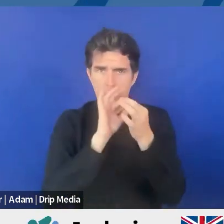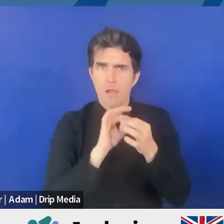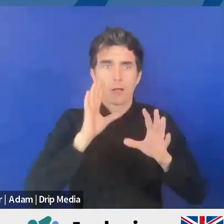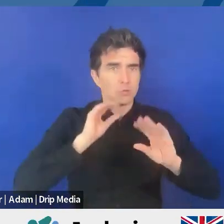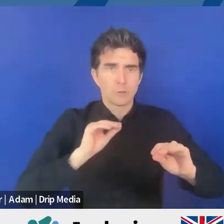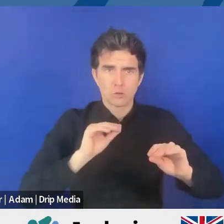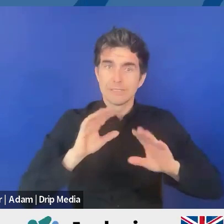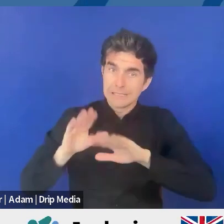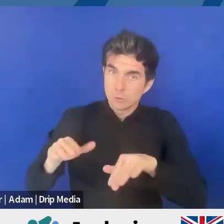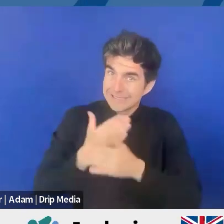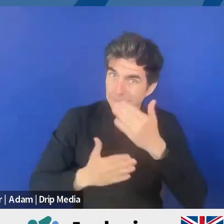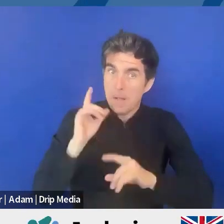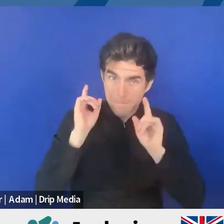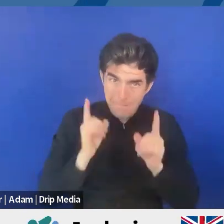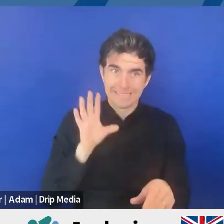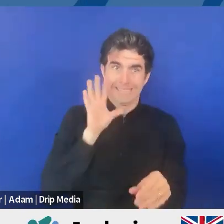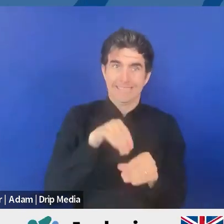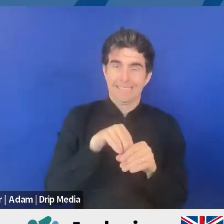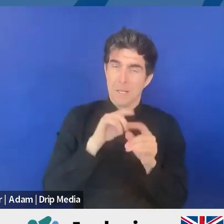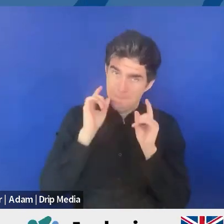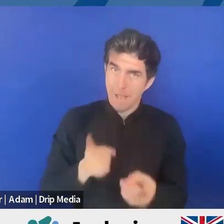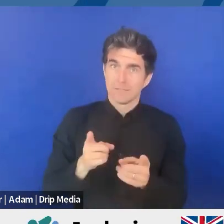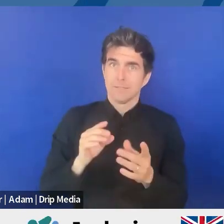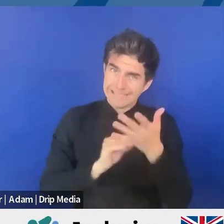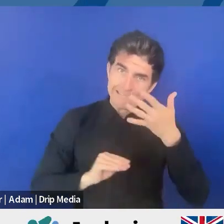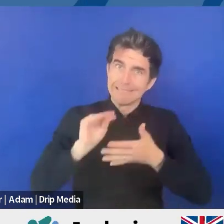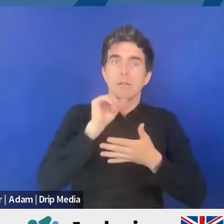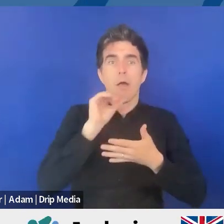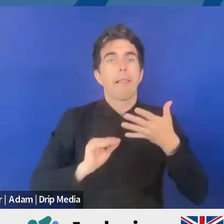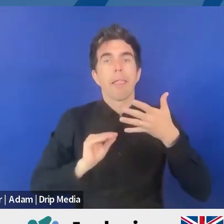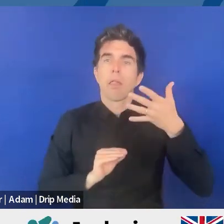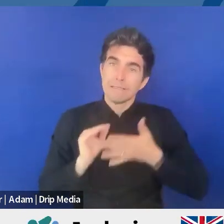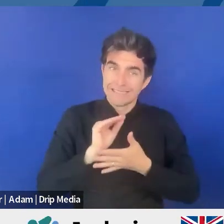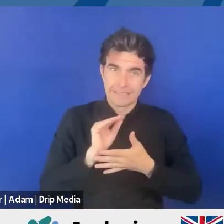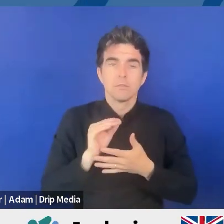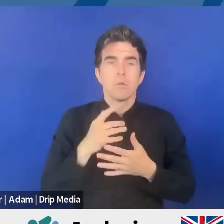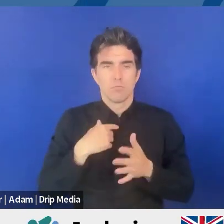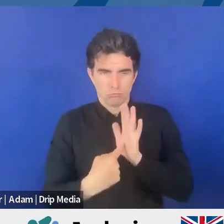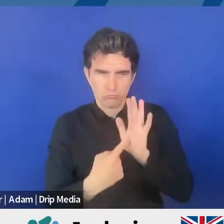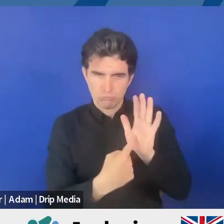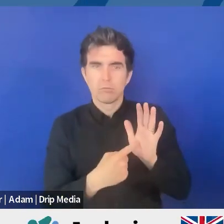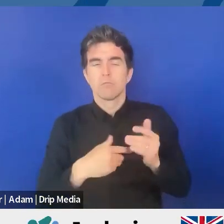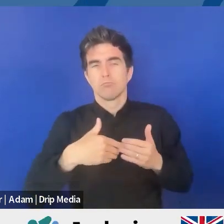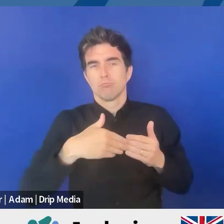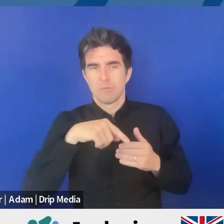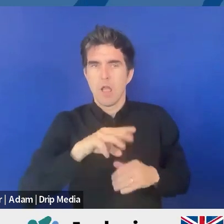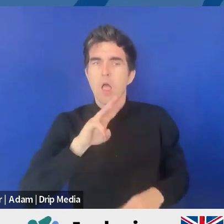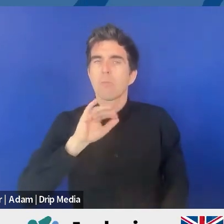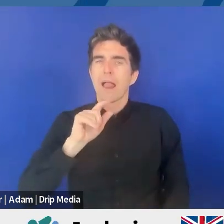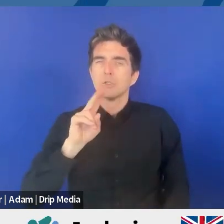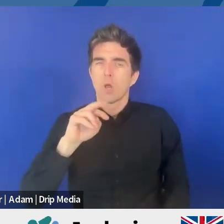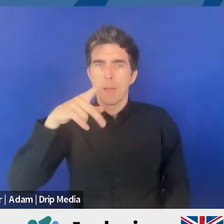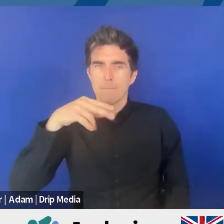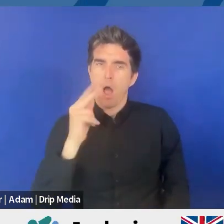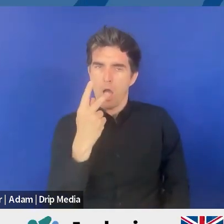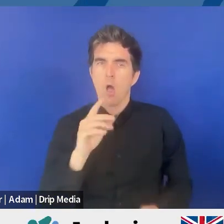doing some specific things, for example, hosting a Wilton Park conference in the UK at the beginning of next year to bring experts from across the globe